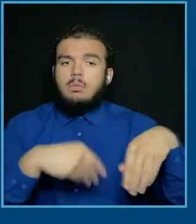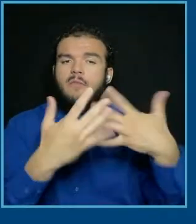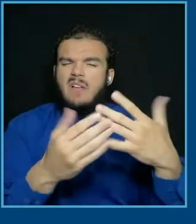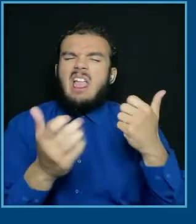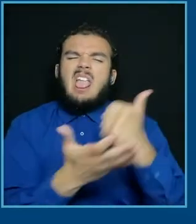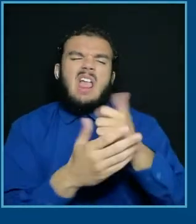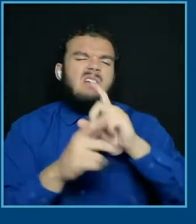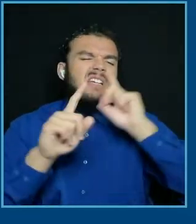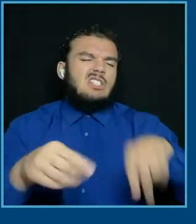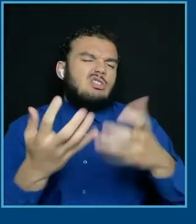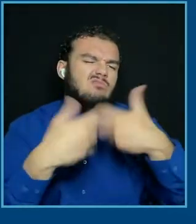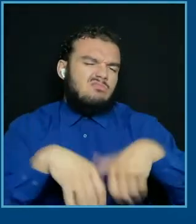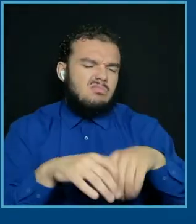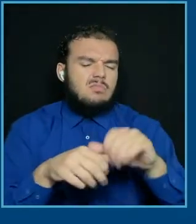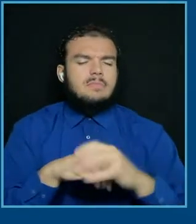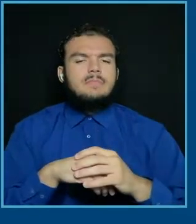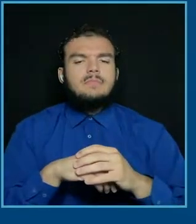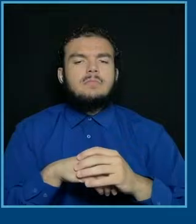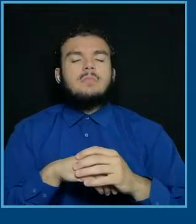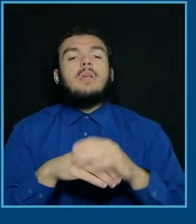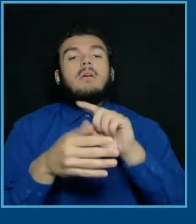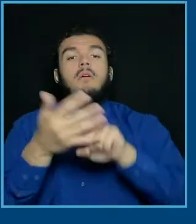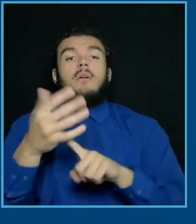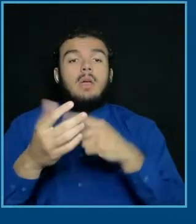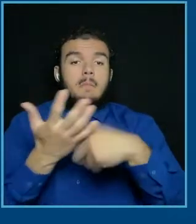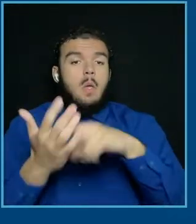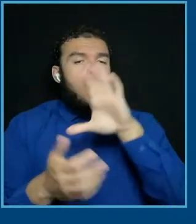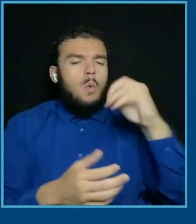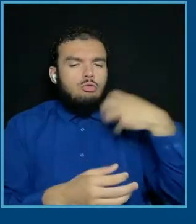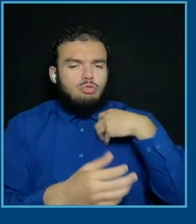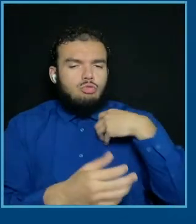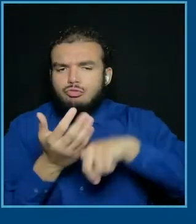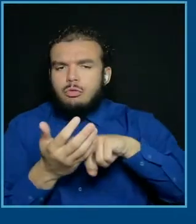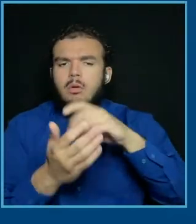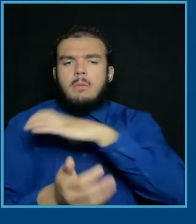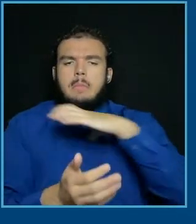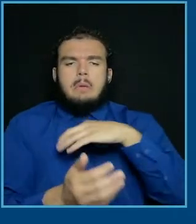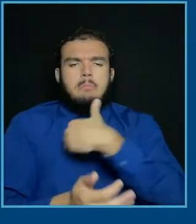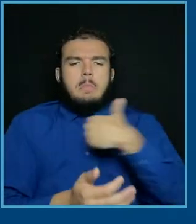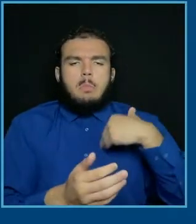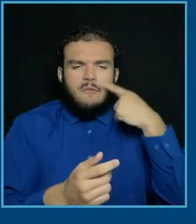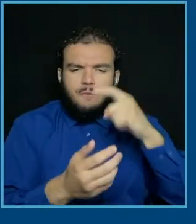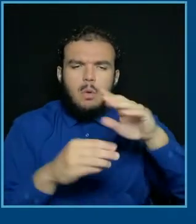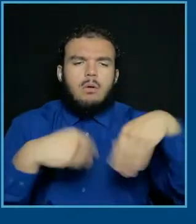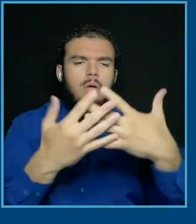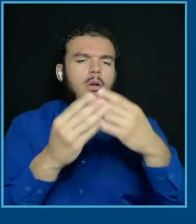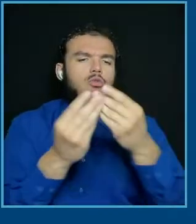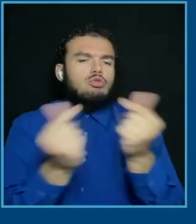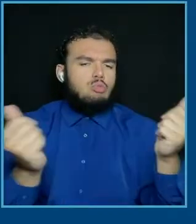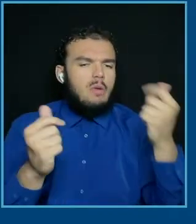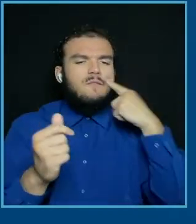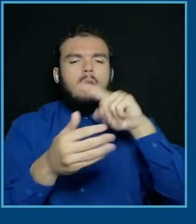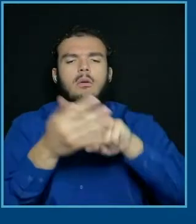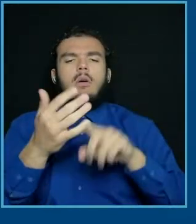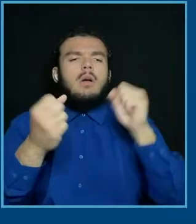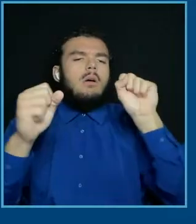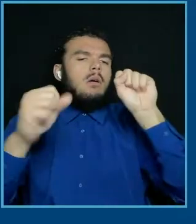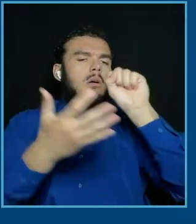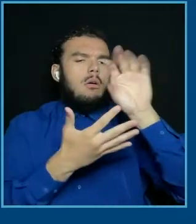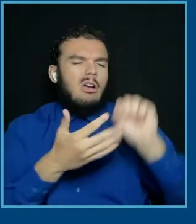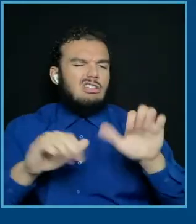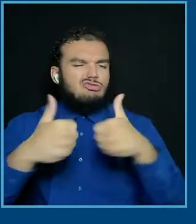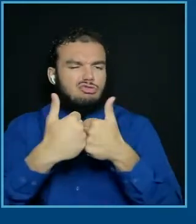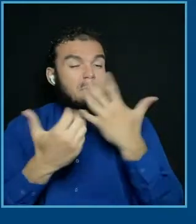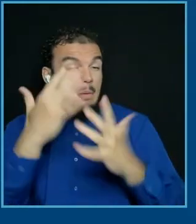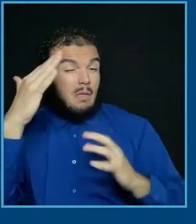member's question. Following debate, the co-chairs will recognize a committee member for the purpose of offering a resolution disposing of the challenge, which may be debated for up to